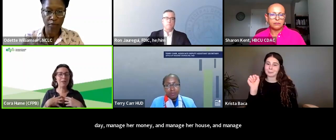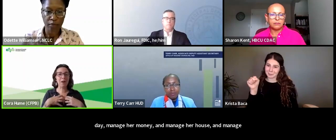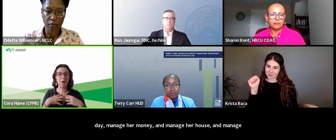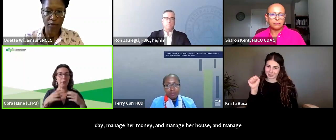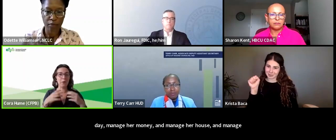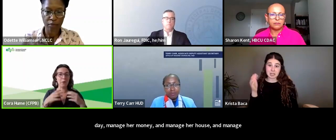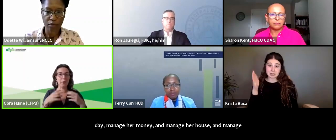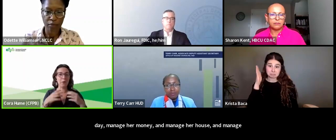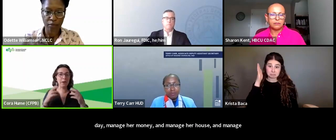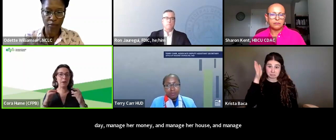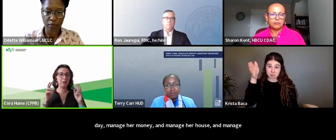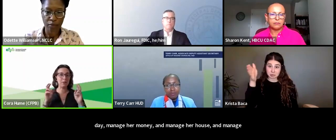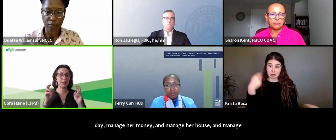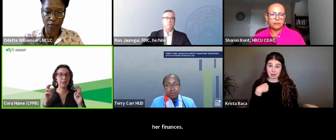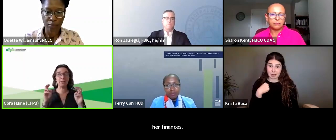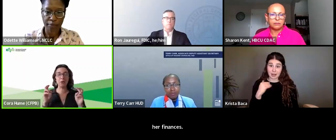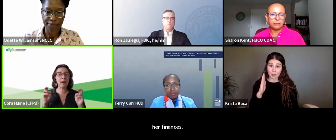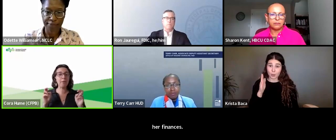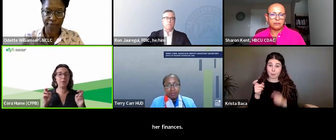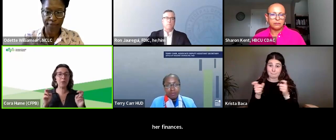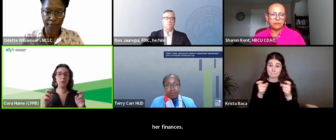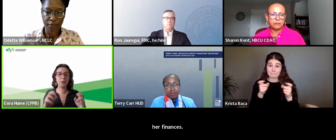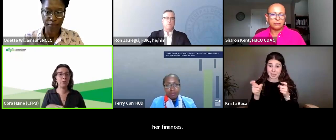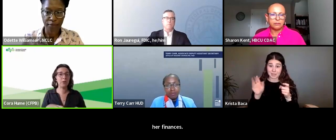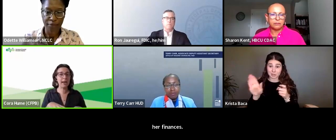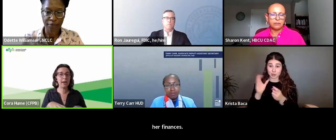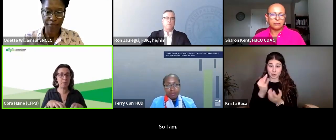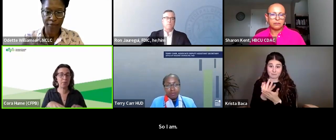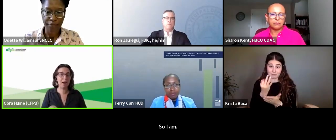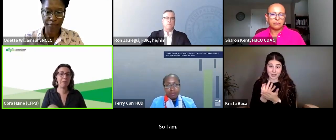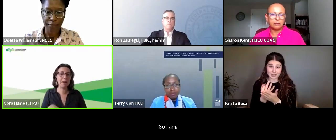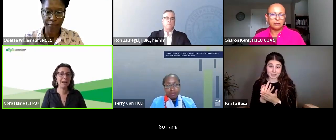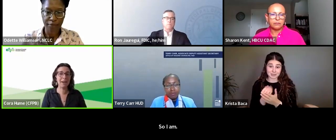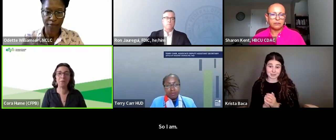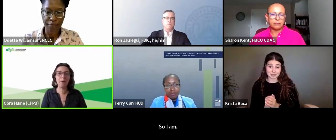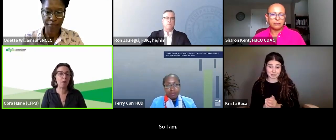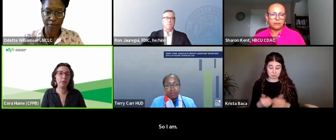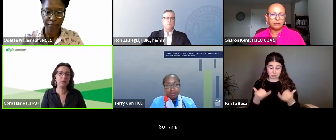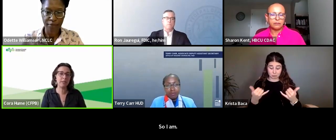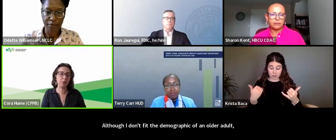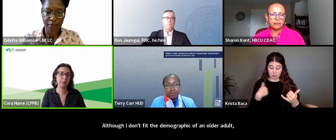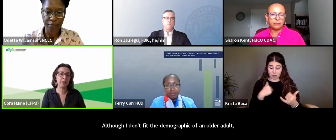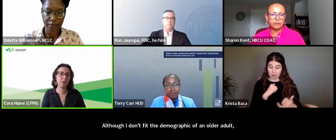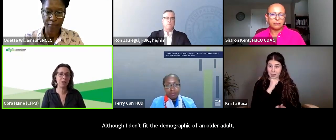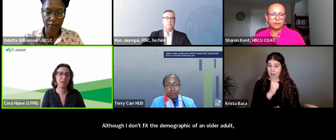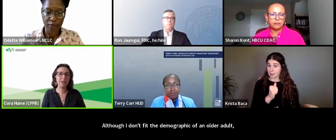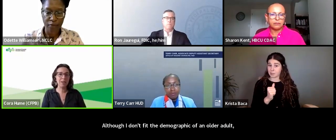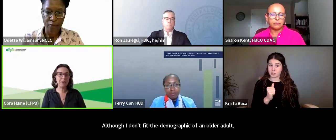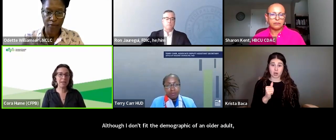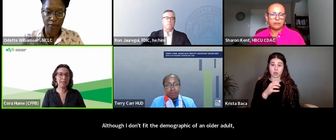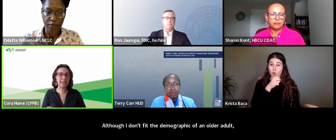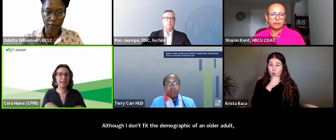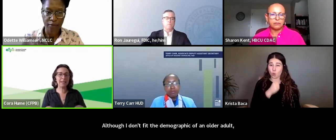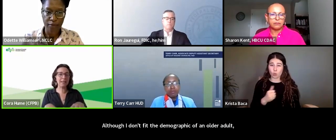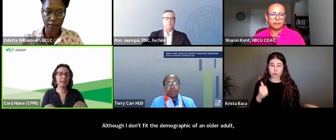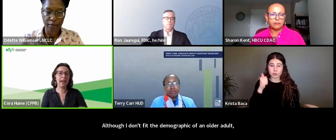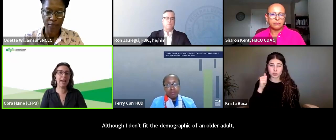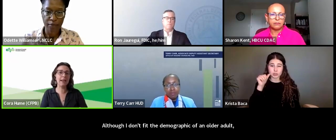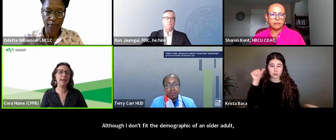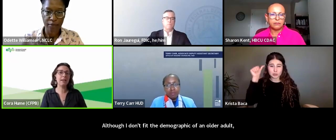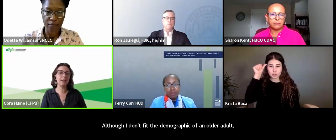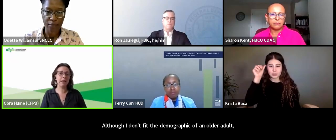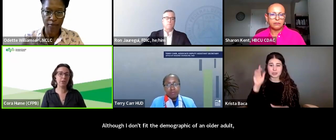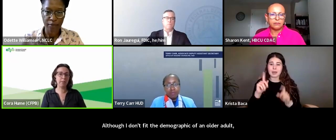I am, although I don't fit the demographic of an older adult, I am a prime candidate for all of this information because I need to